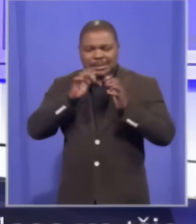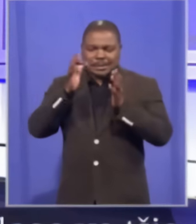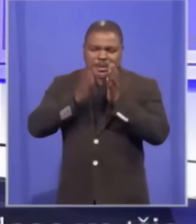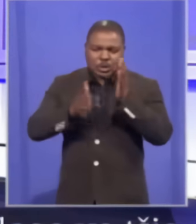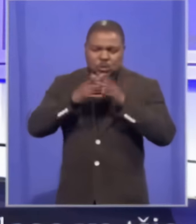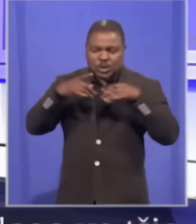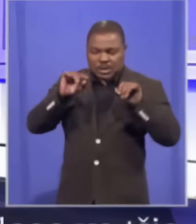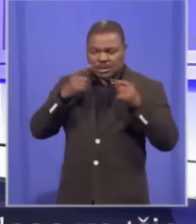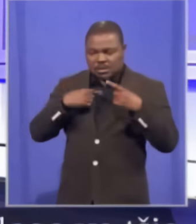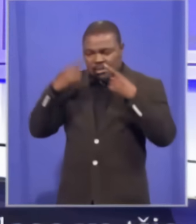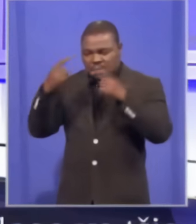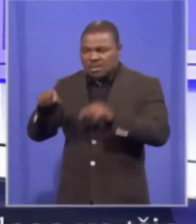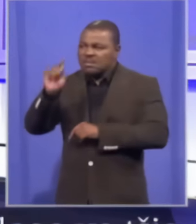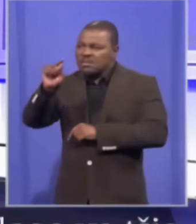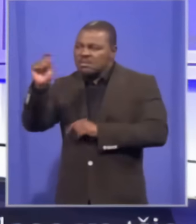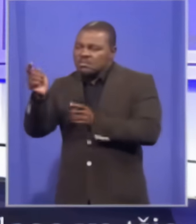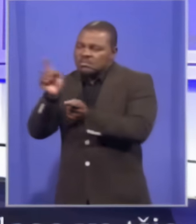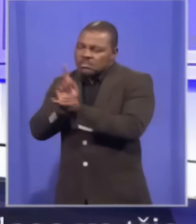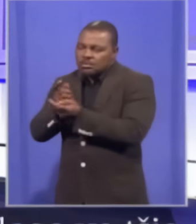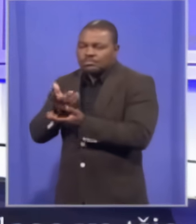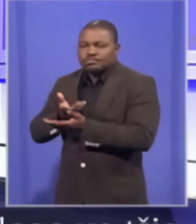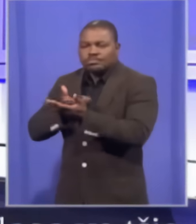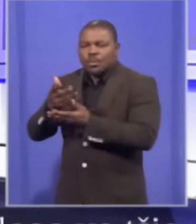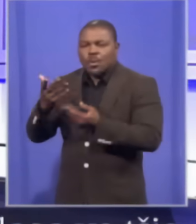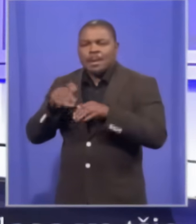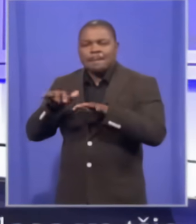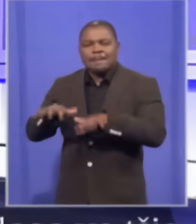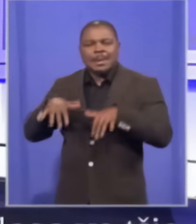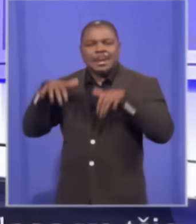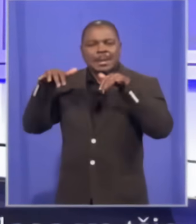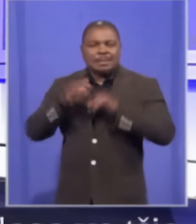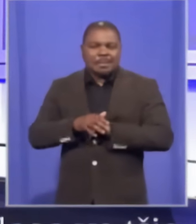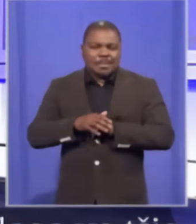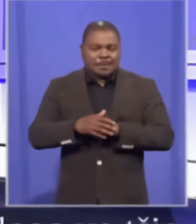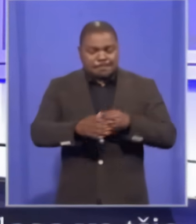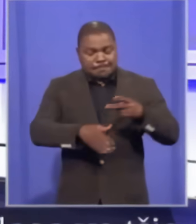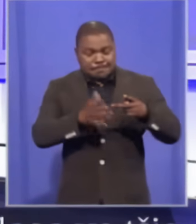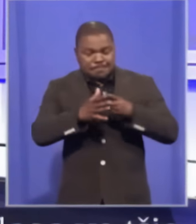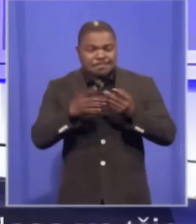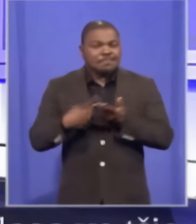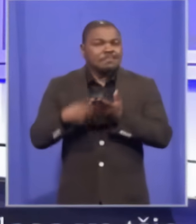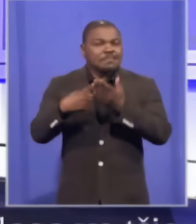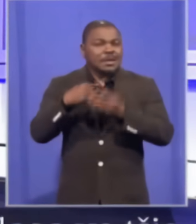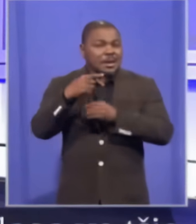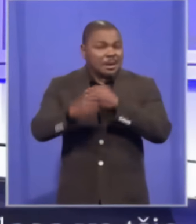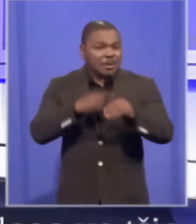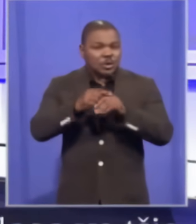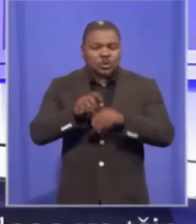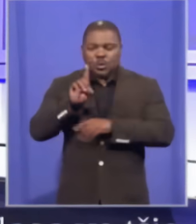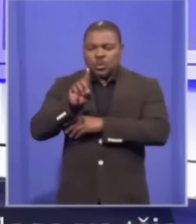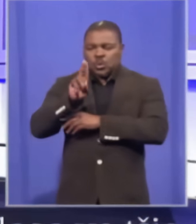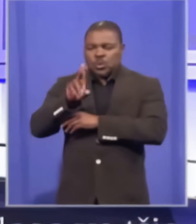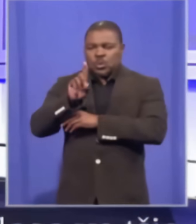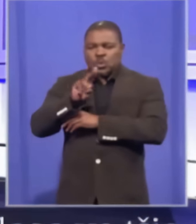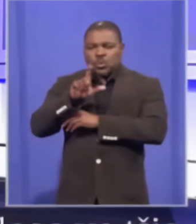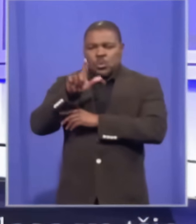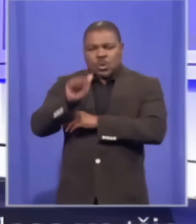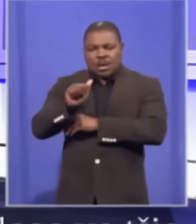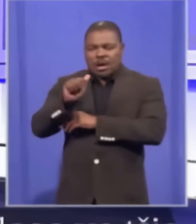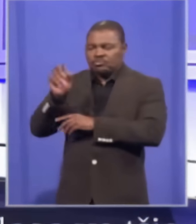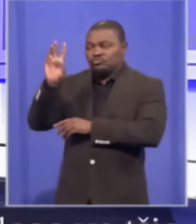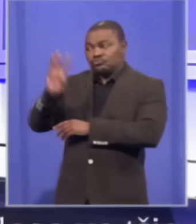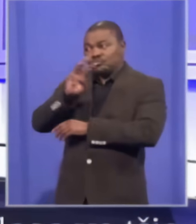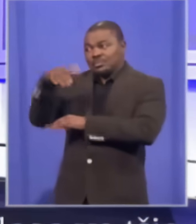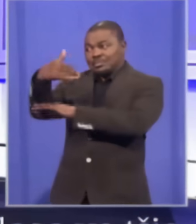boledišane le bahlankedi ba diindustri tšeo ka parlamenteng. Mareng ga tše dingwe go boletšwe ka matšhošetši a Operation Dudula go badudi ba dinaga